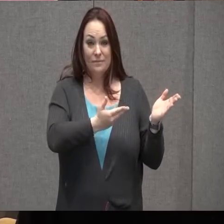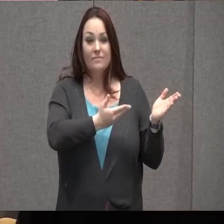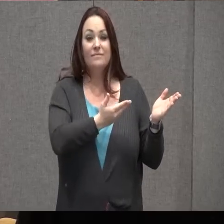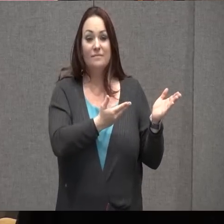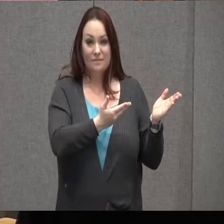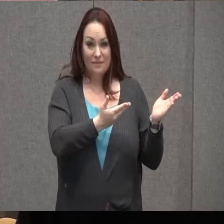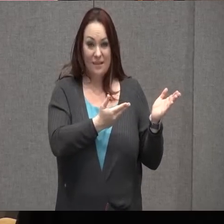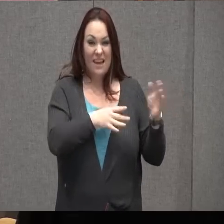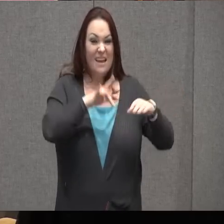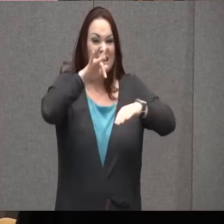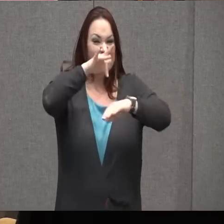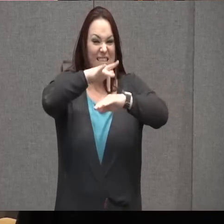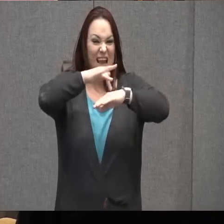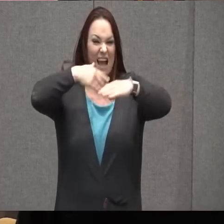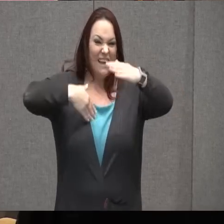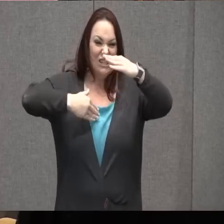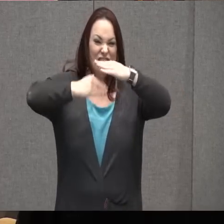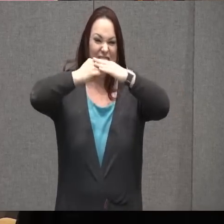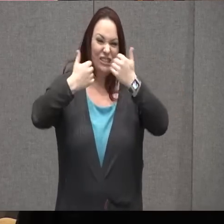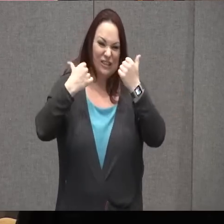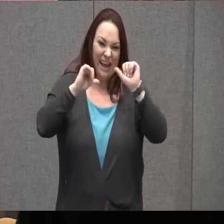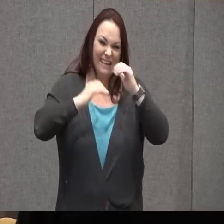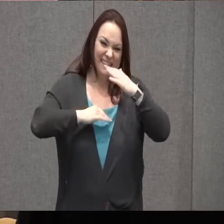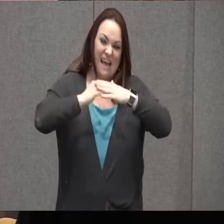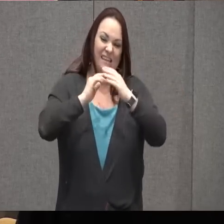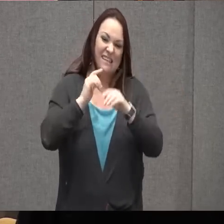Try to touch the ceiling. Can you go a little bit higher?